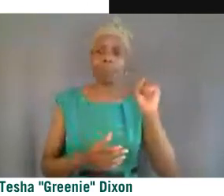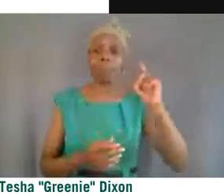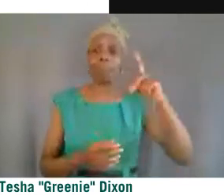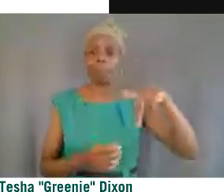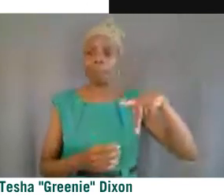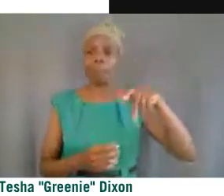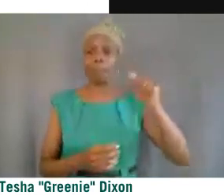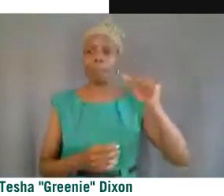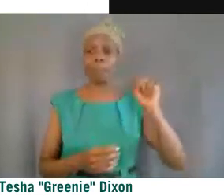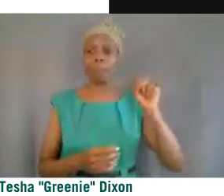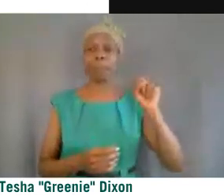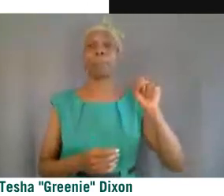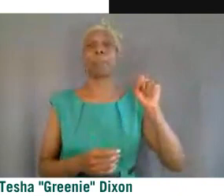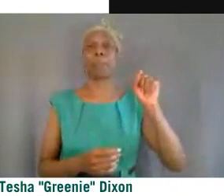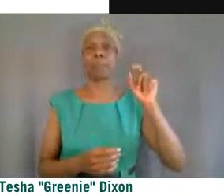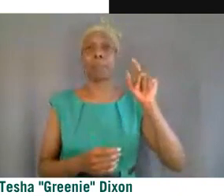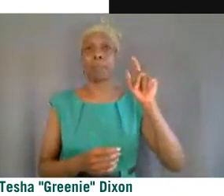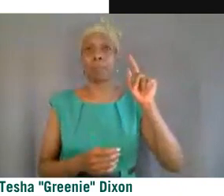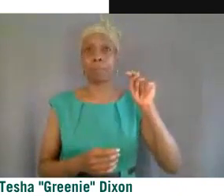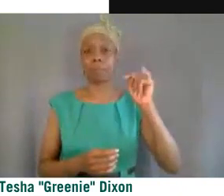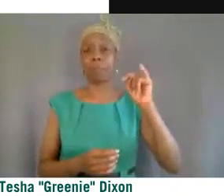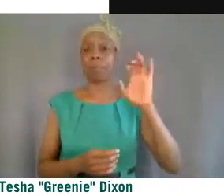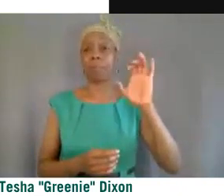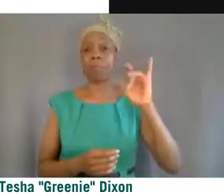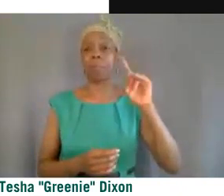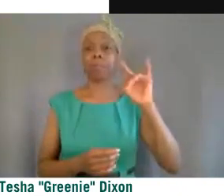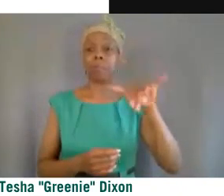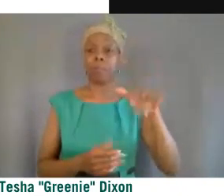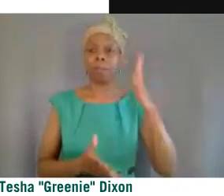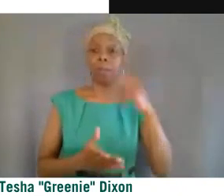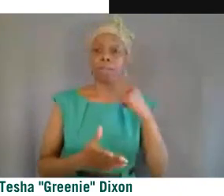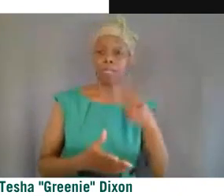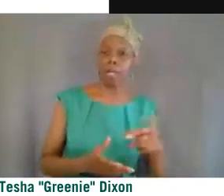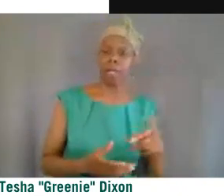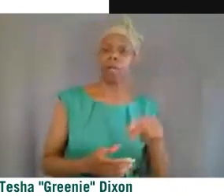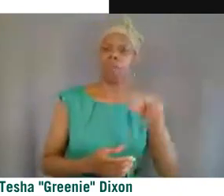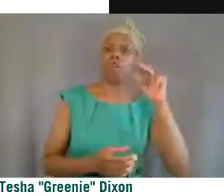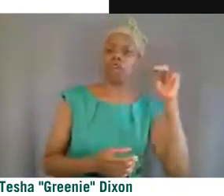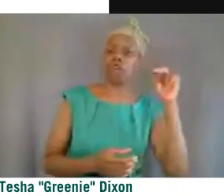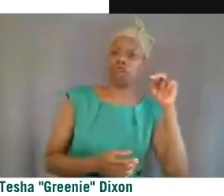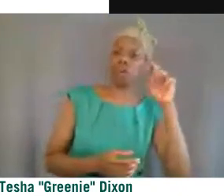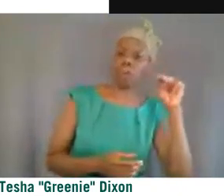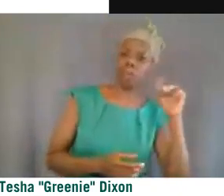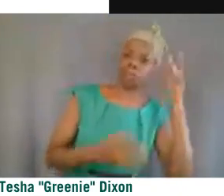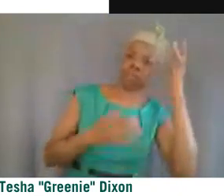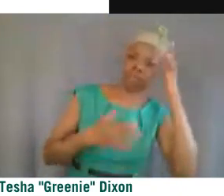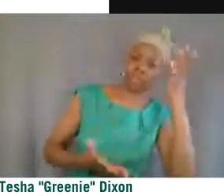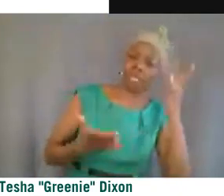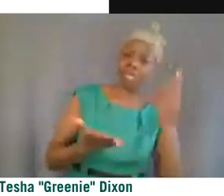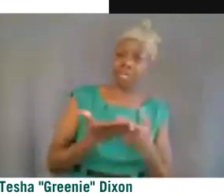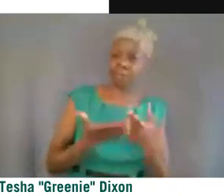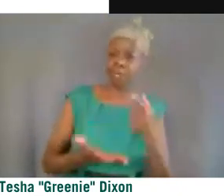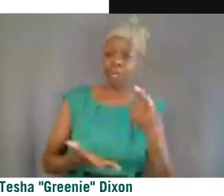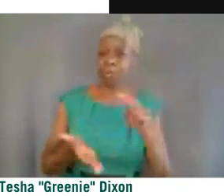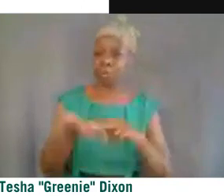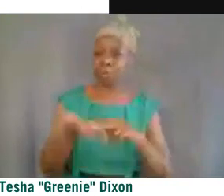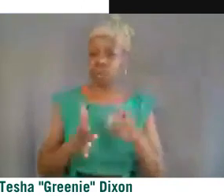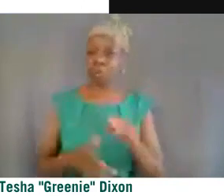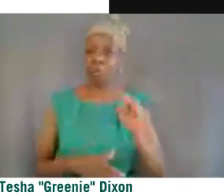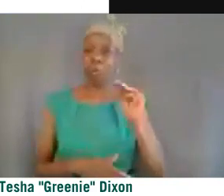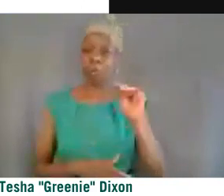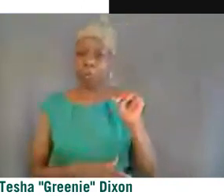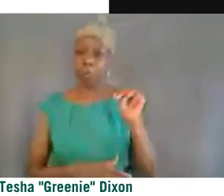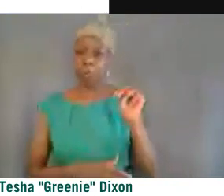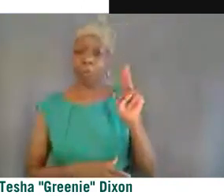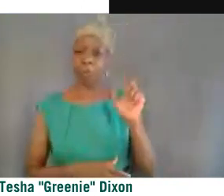They might say neuromuscular disease, although that sometimes means things like muscular dystrophy.